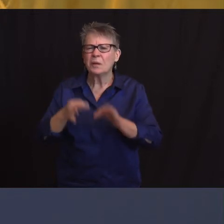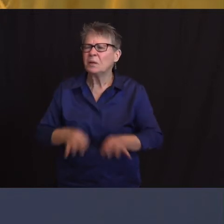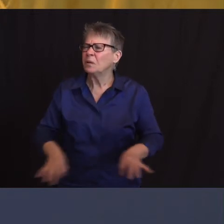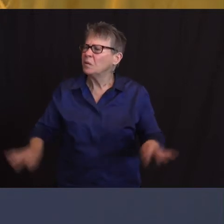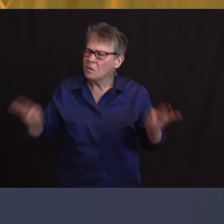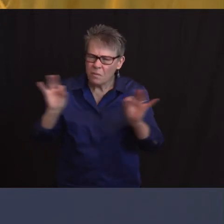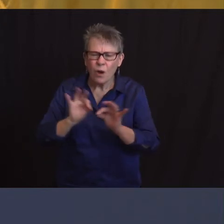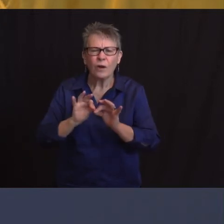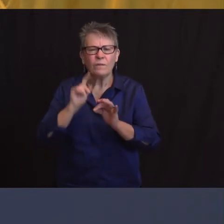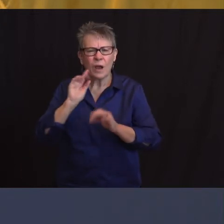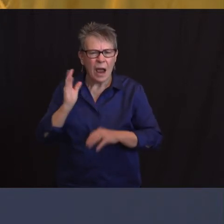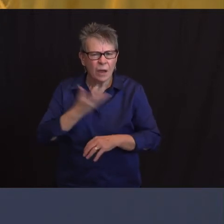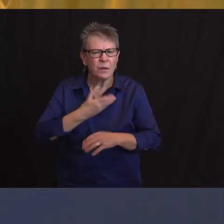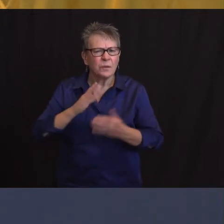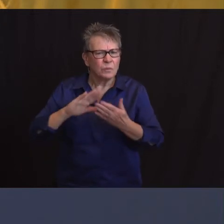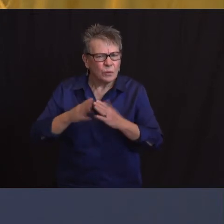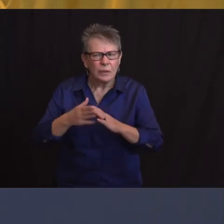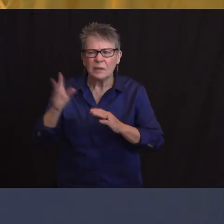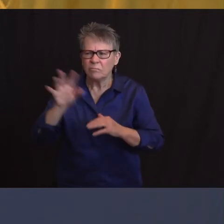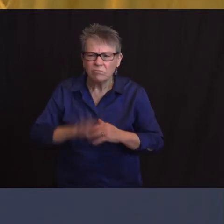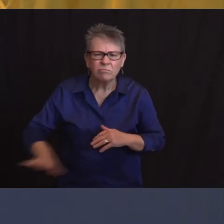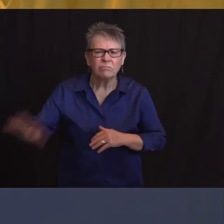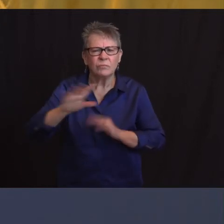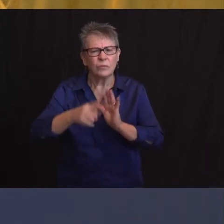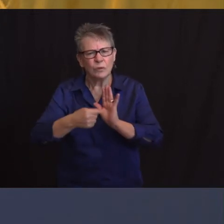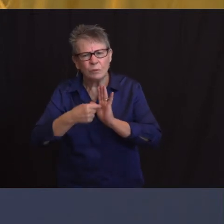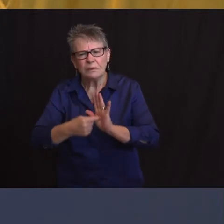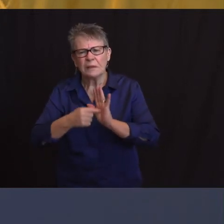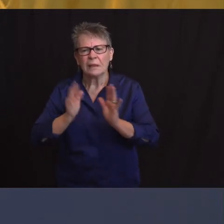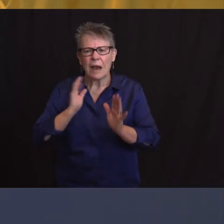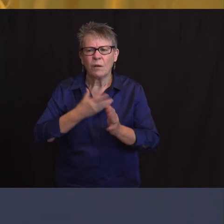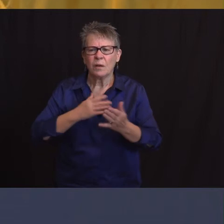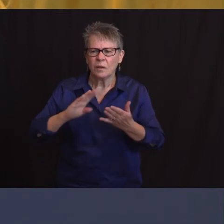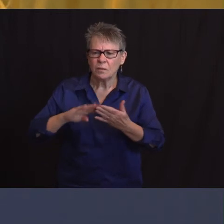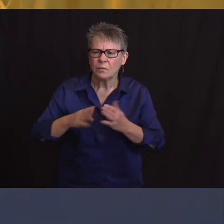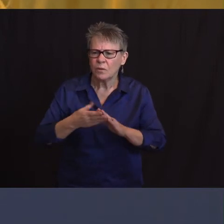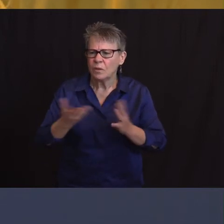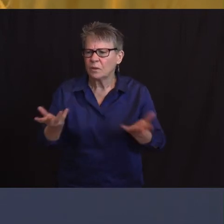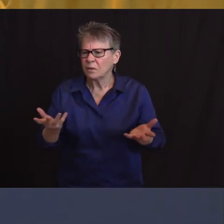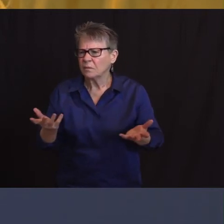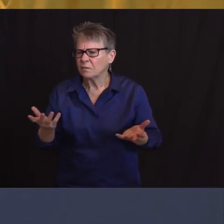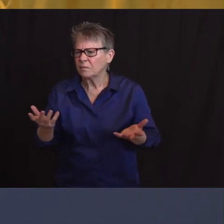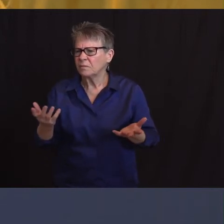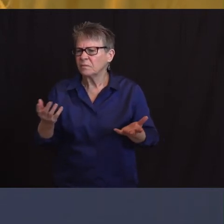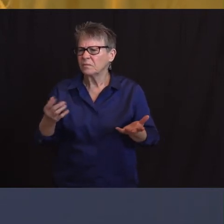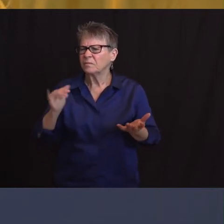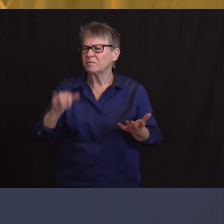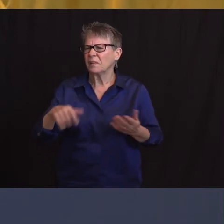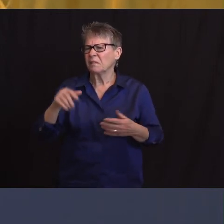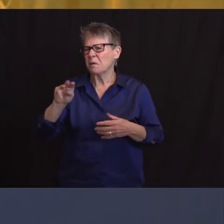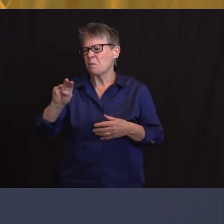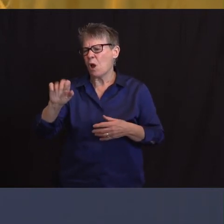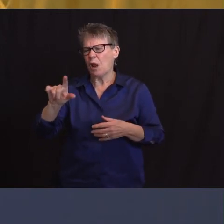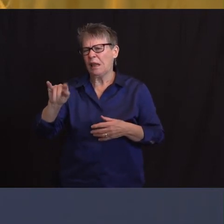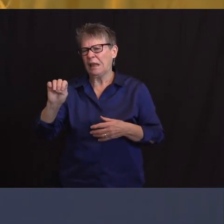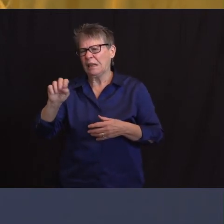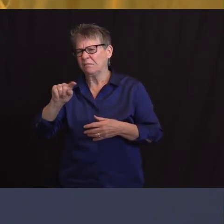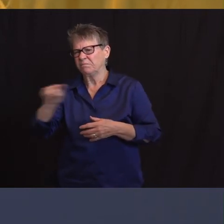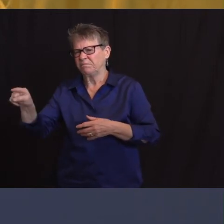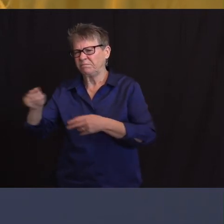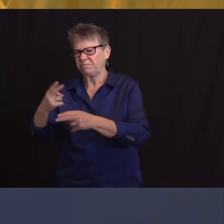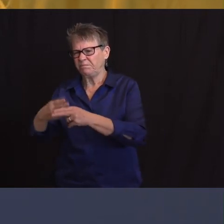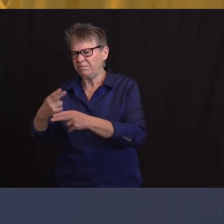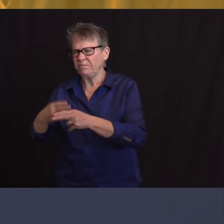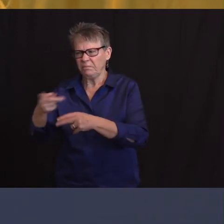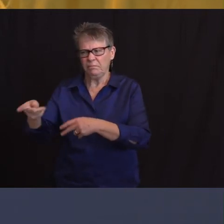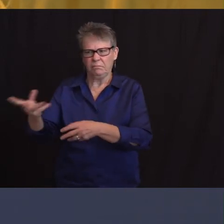government. Marlene Caride, I spoke about earlier today, has done a phenomenal job. I mean, you cannot underestimate. We